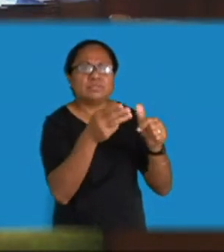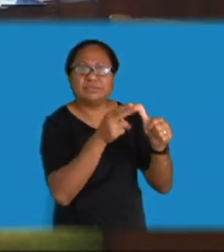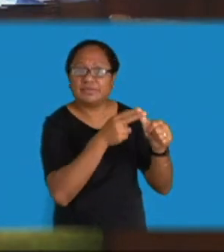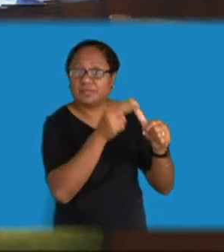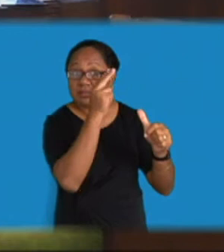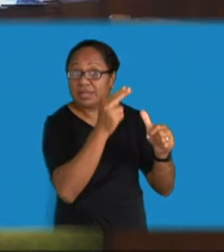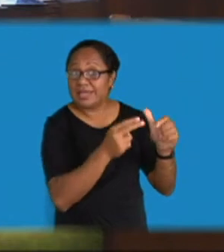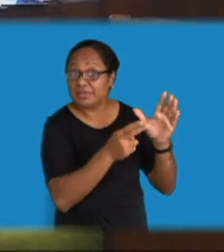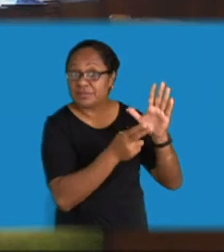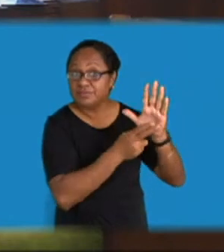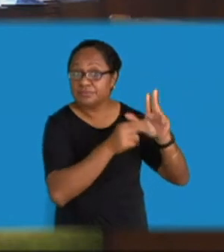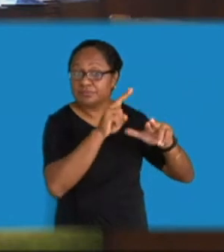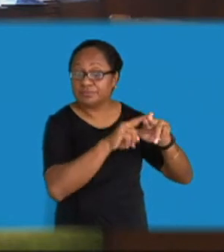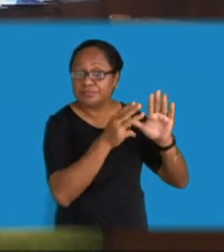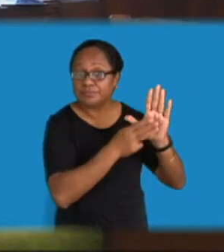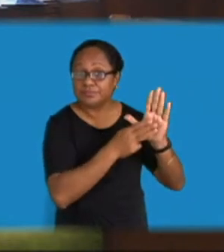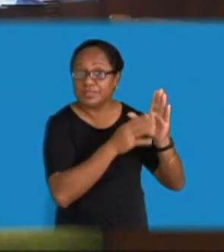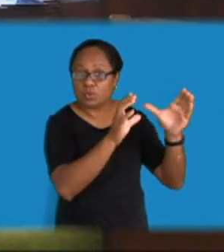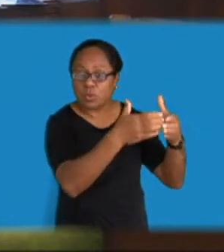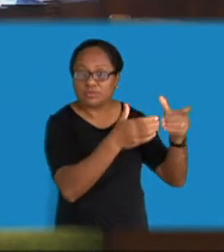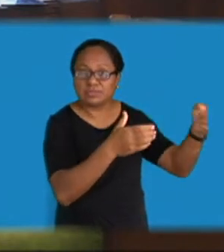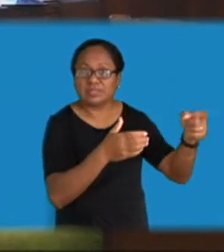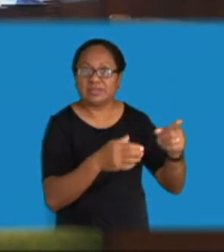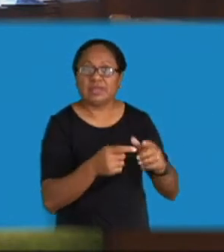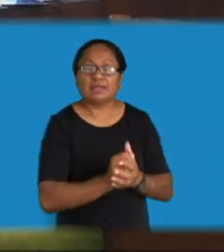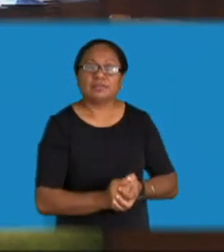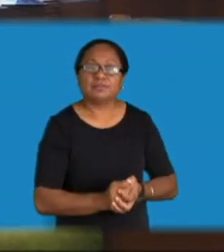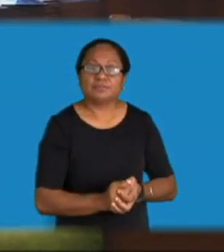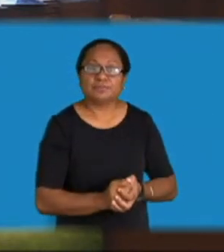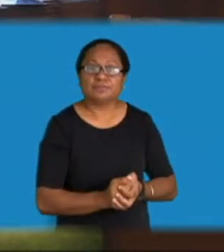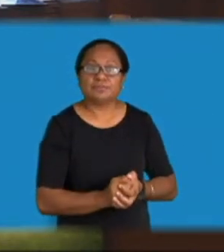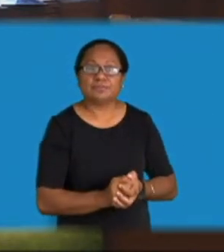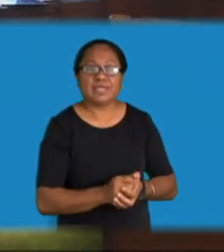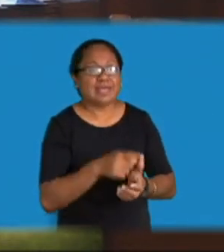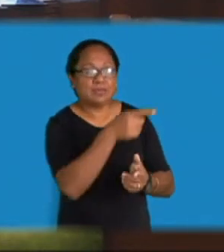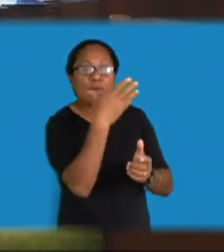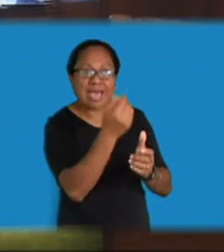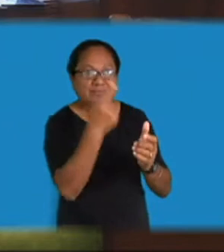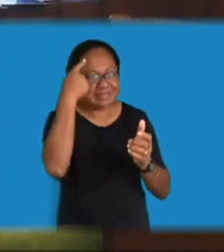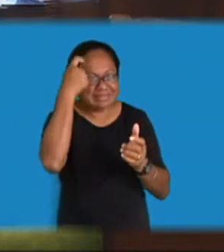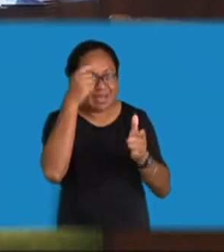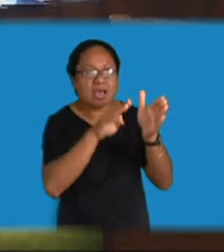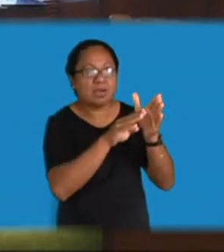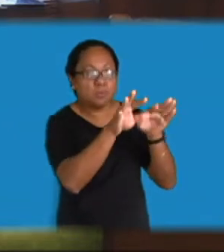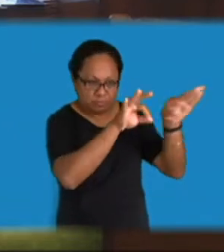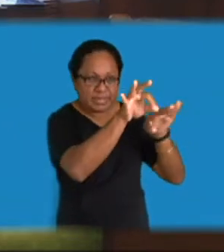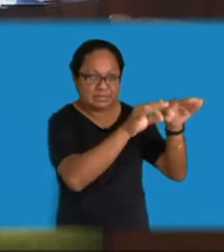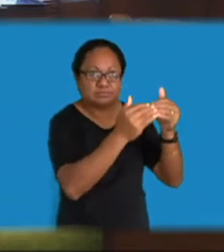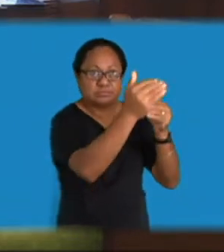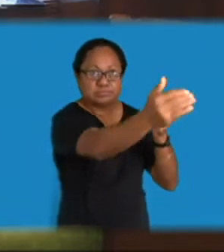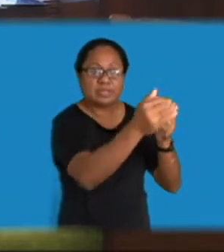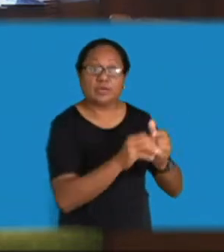a very effective infant industry clause, and jointly come up with an innovative approach. Madam Speaker, we believe the current